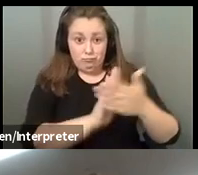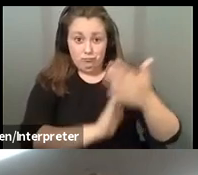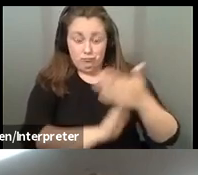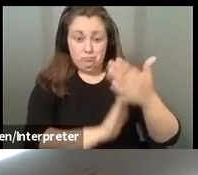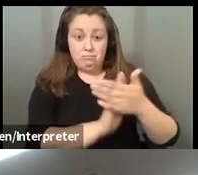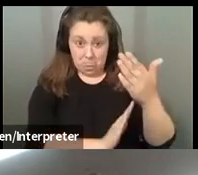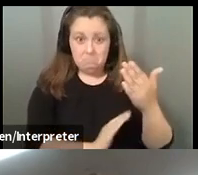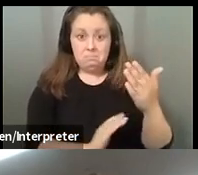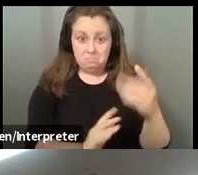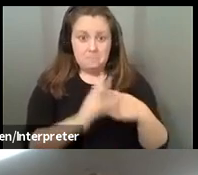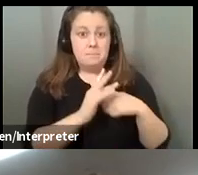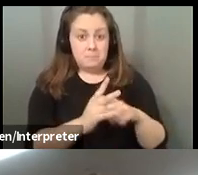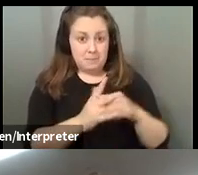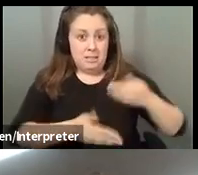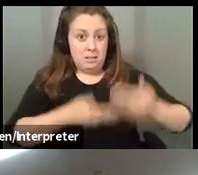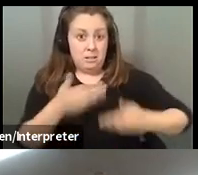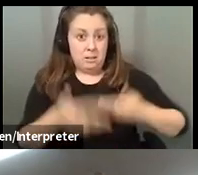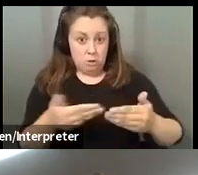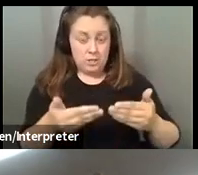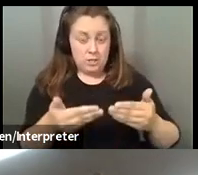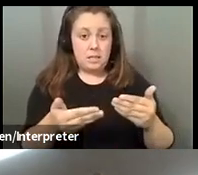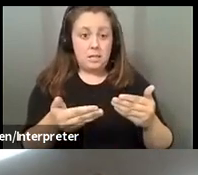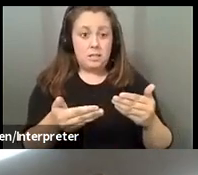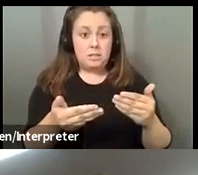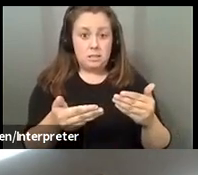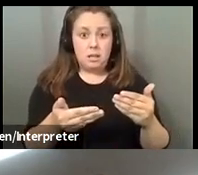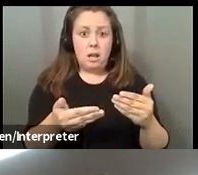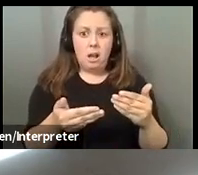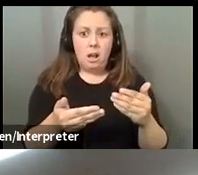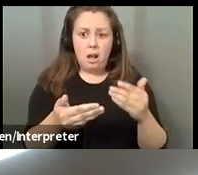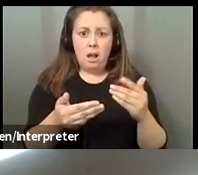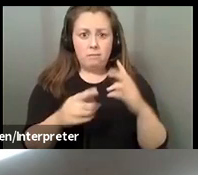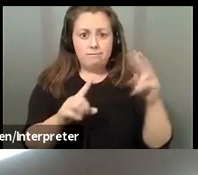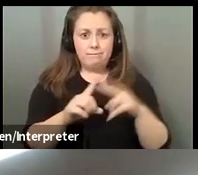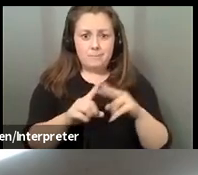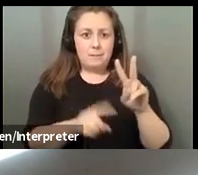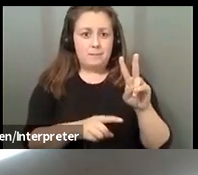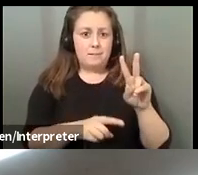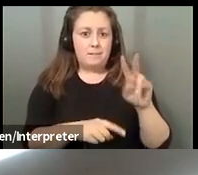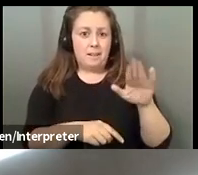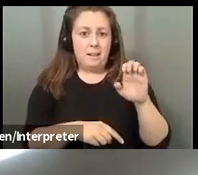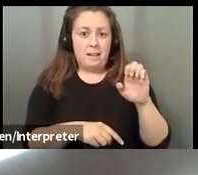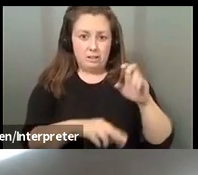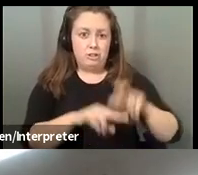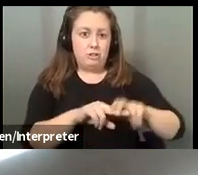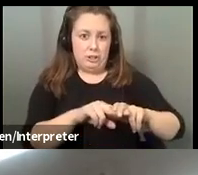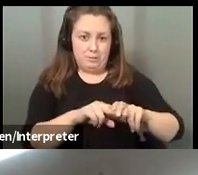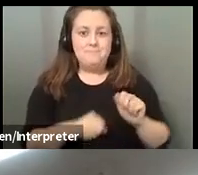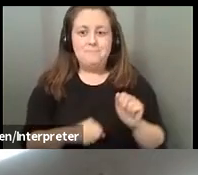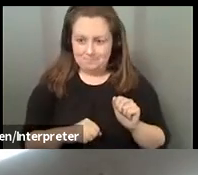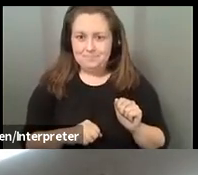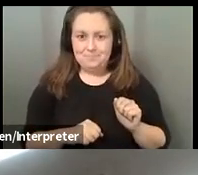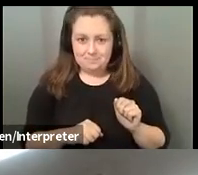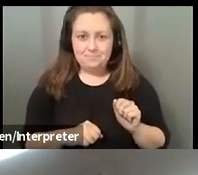to begin the process of looking at vice chair, and I'll take you through each of the different ones. All right,